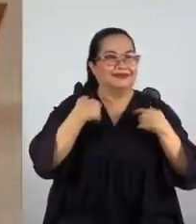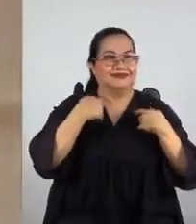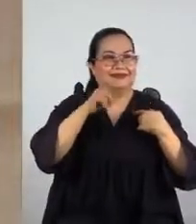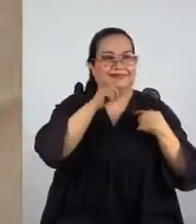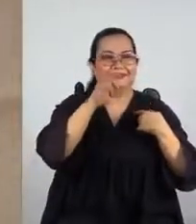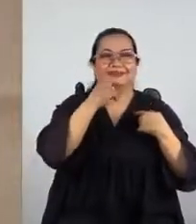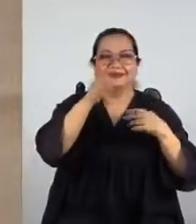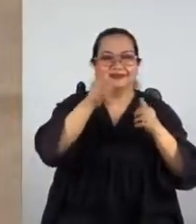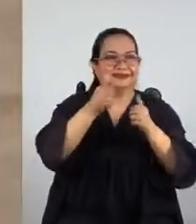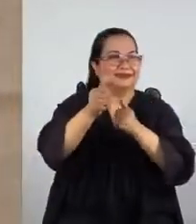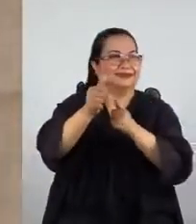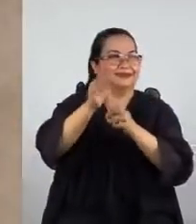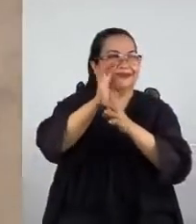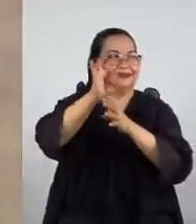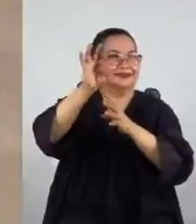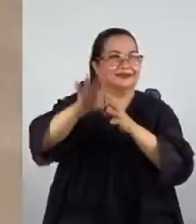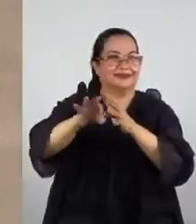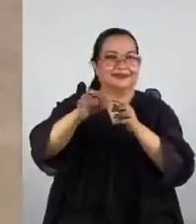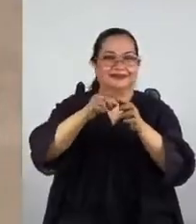then finally,